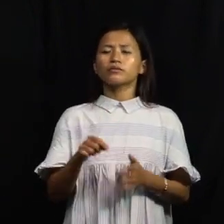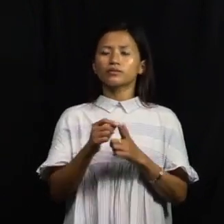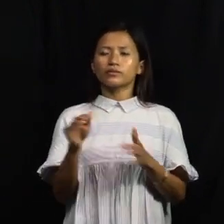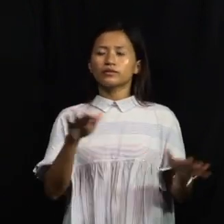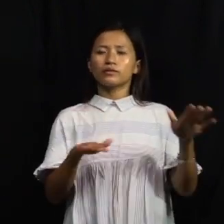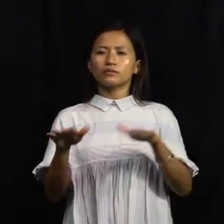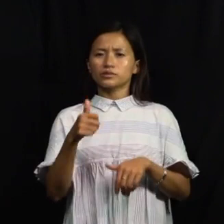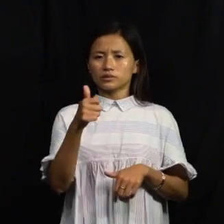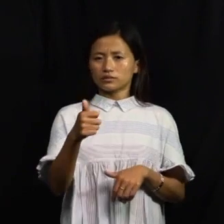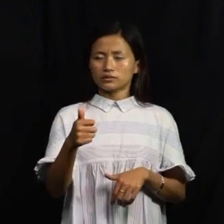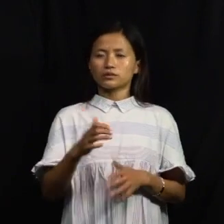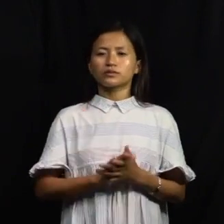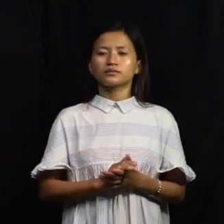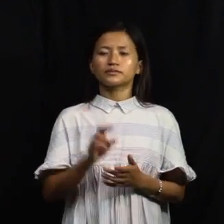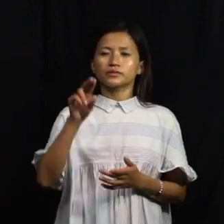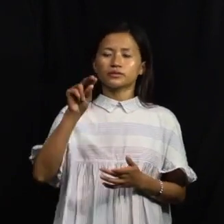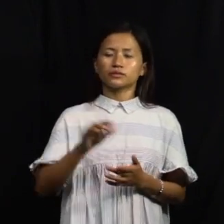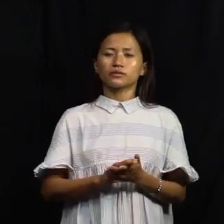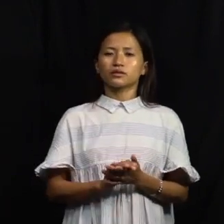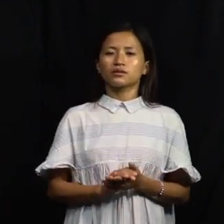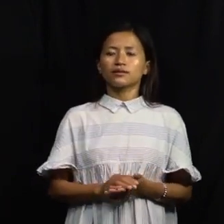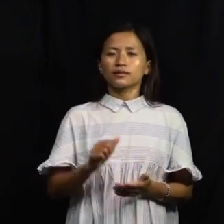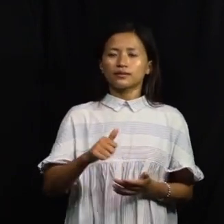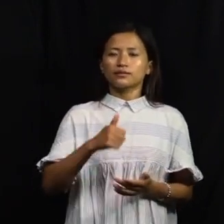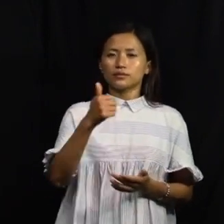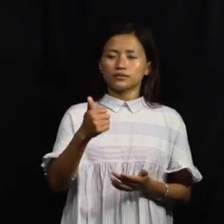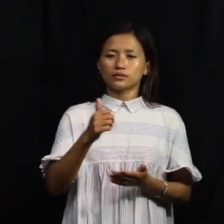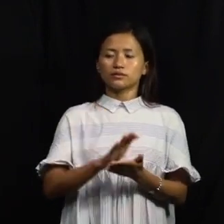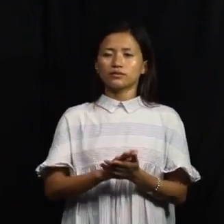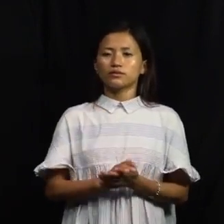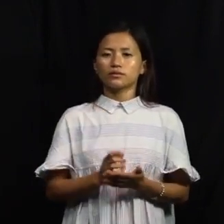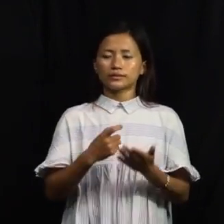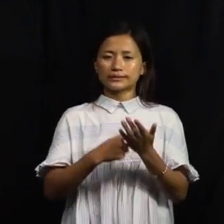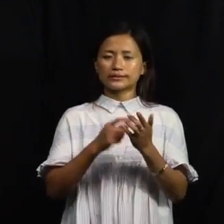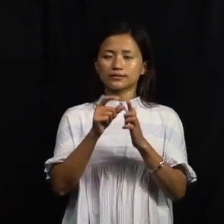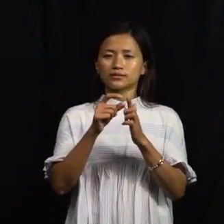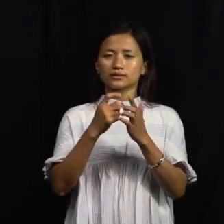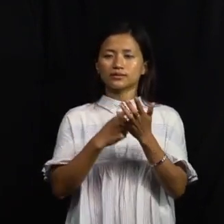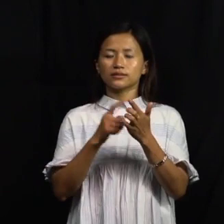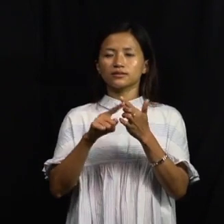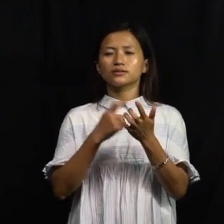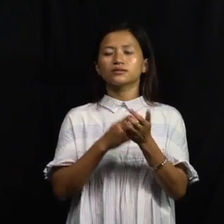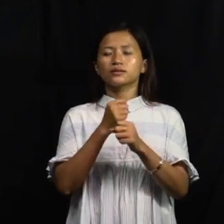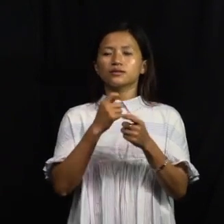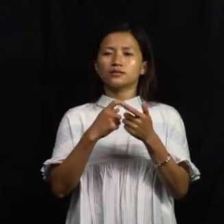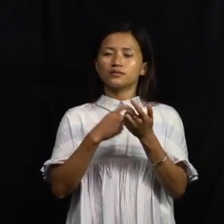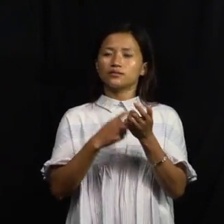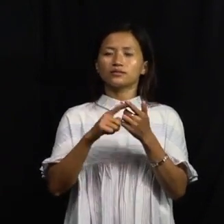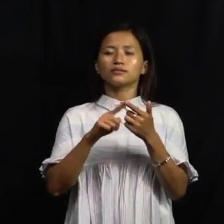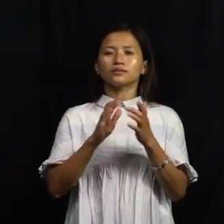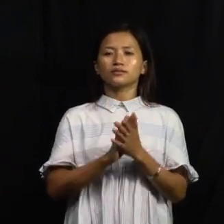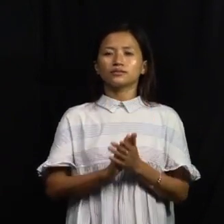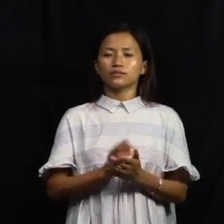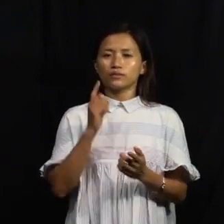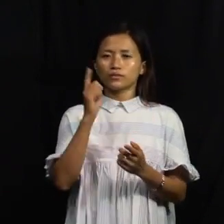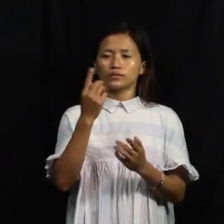well or not, isn't that? So it is result oriented or degree oriented, we can say. That means only one aspect